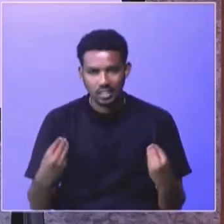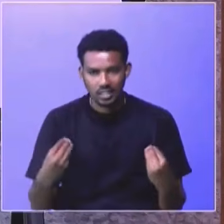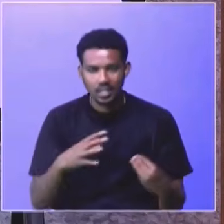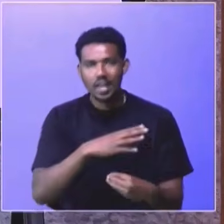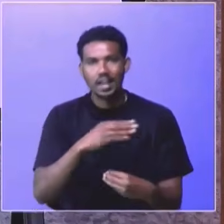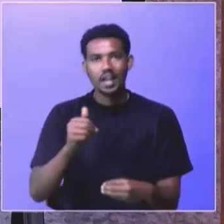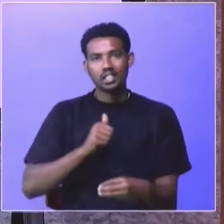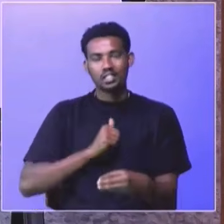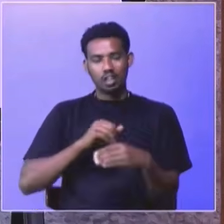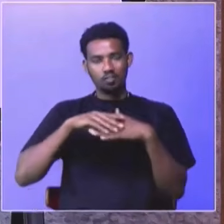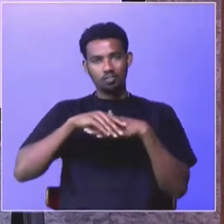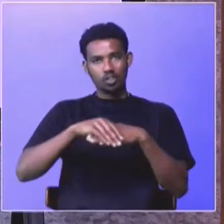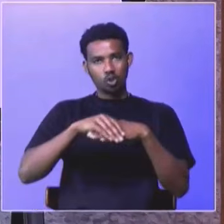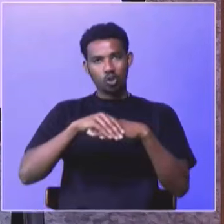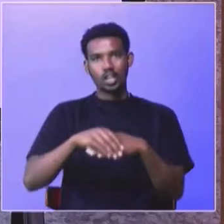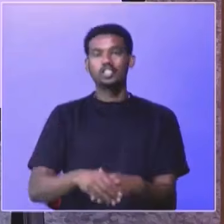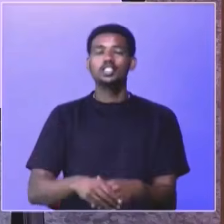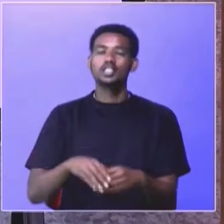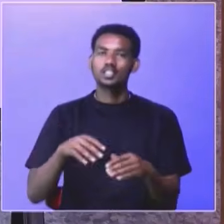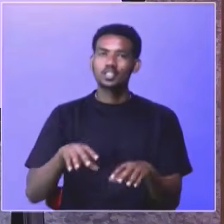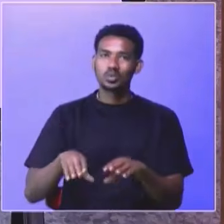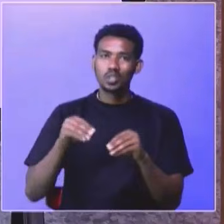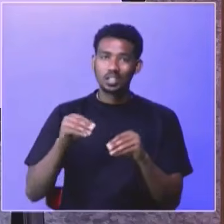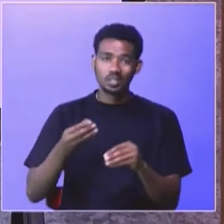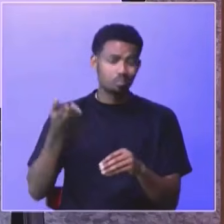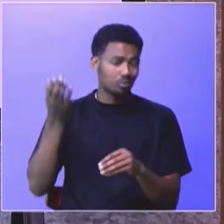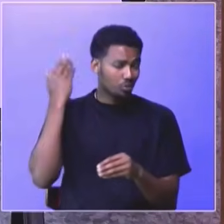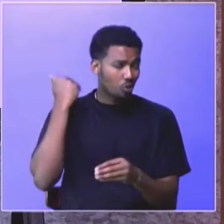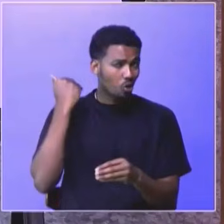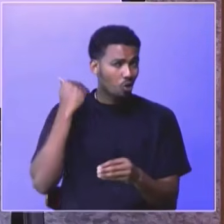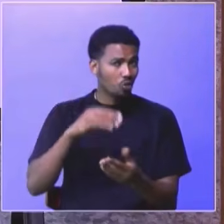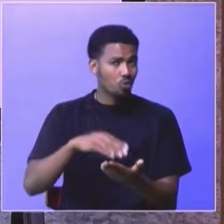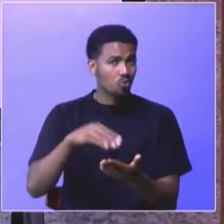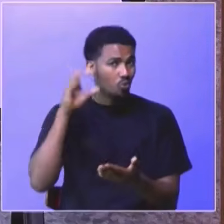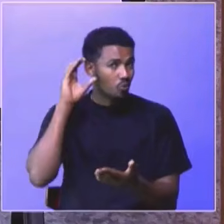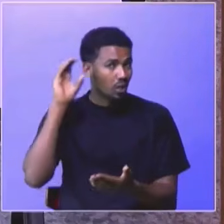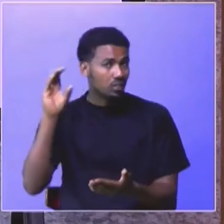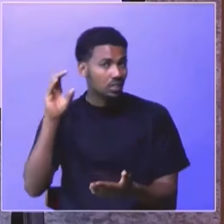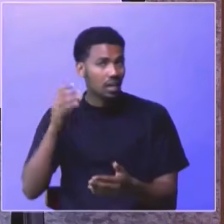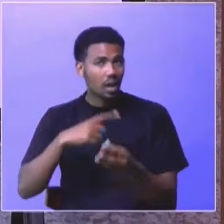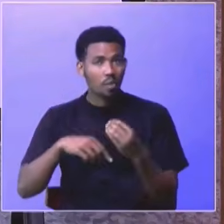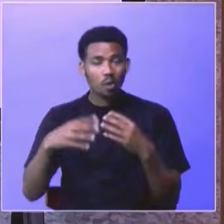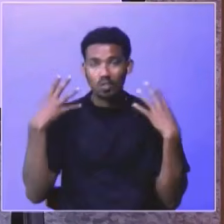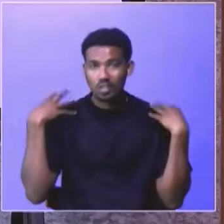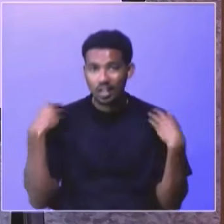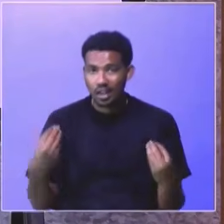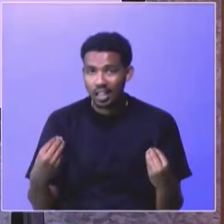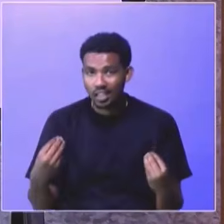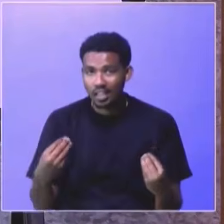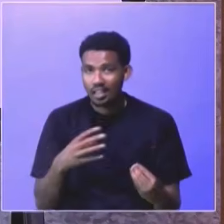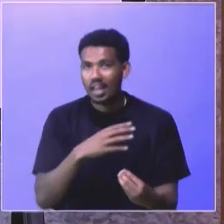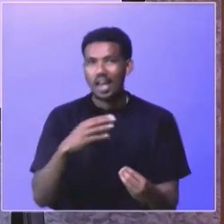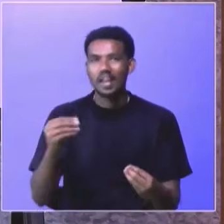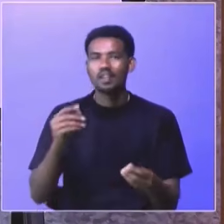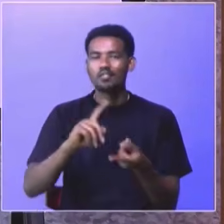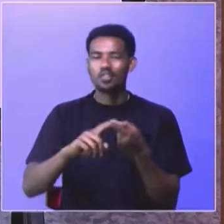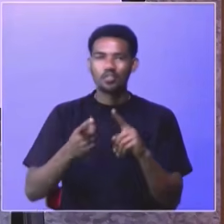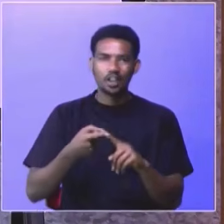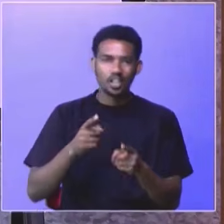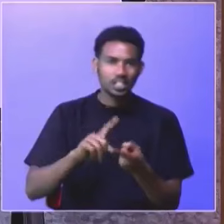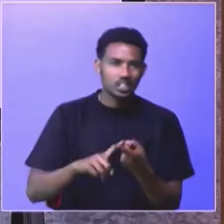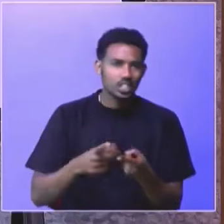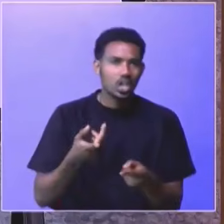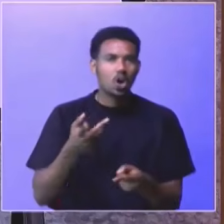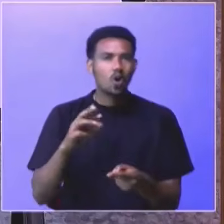self-introduction. Students, have you ever listened about greeting? And have you ever said for your friends, your